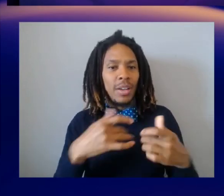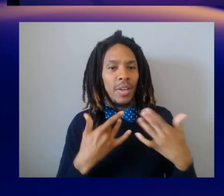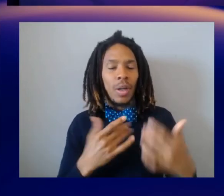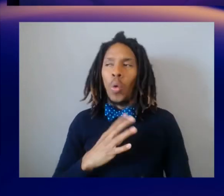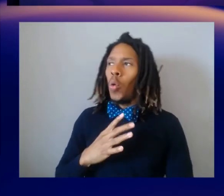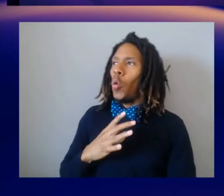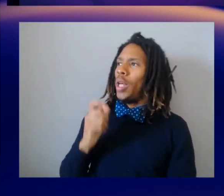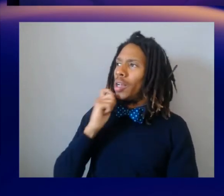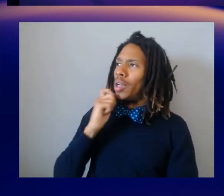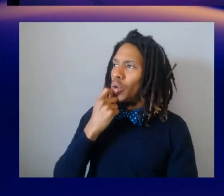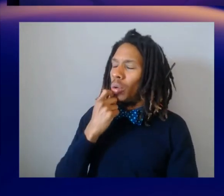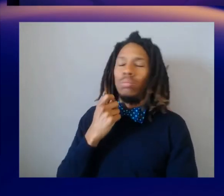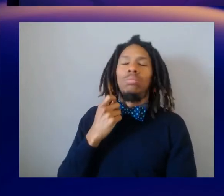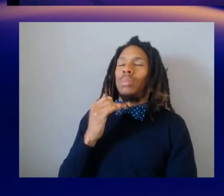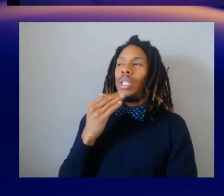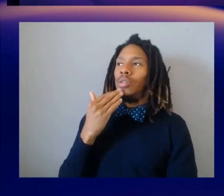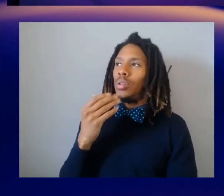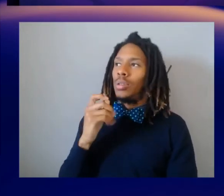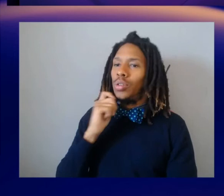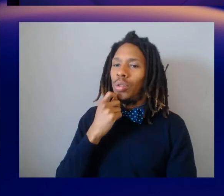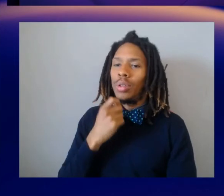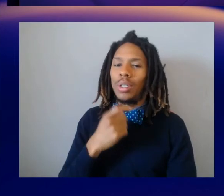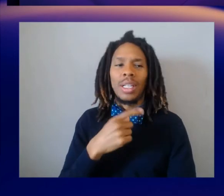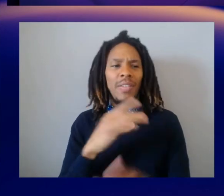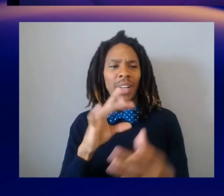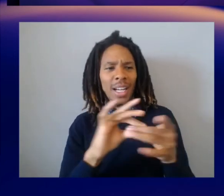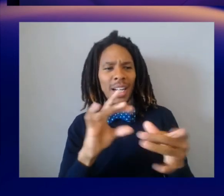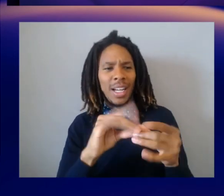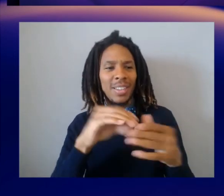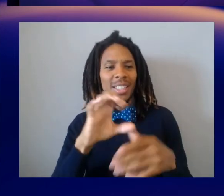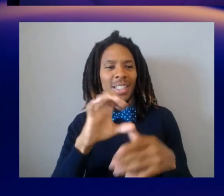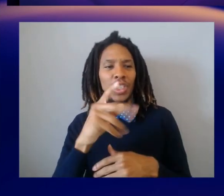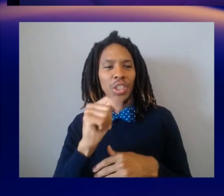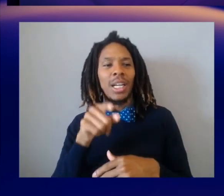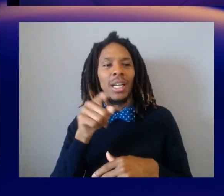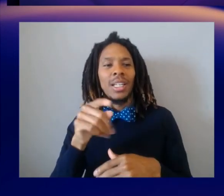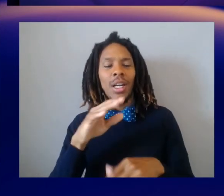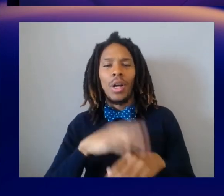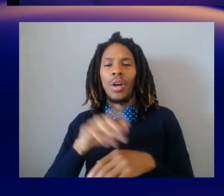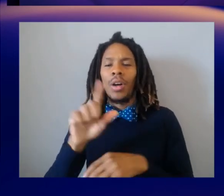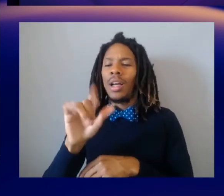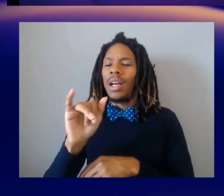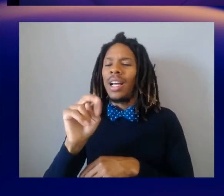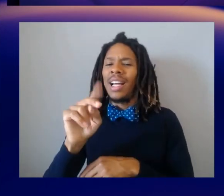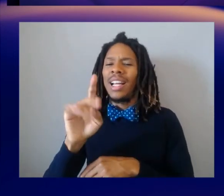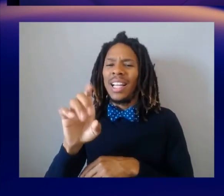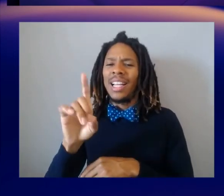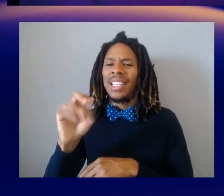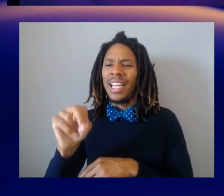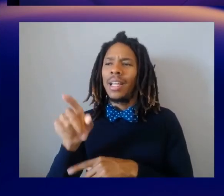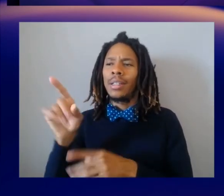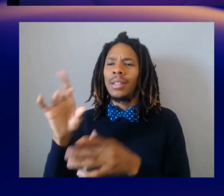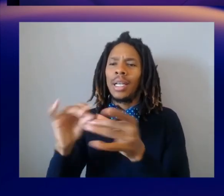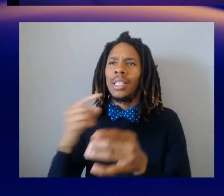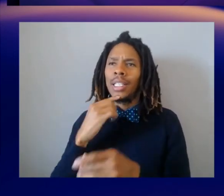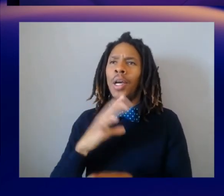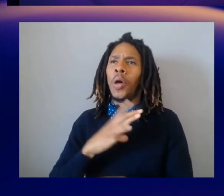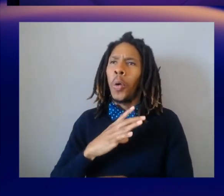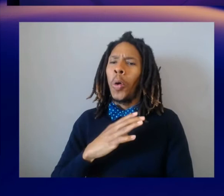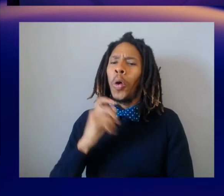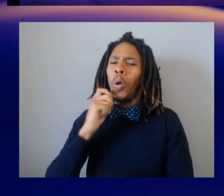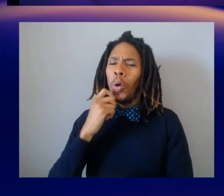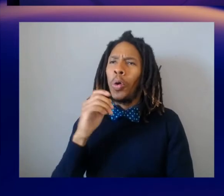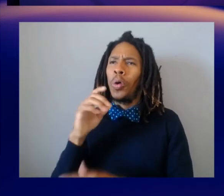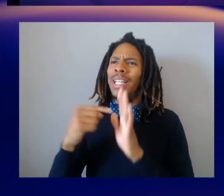That is very cool. You have a comment in the chat. Looks like it's on LinkedIn, and they said, really cool demo and cute. Talking Awesome. about